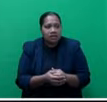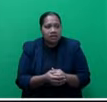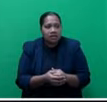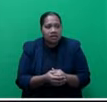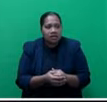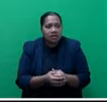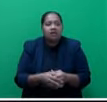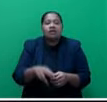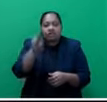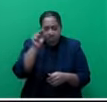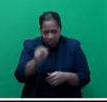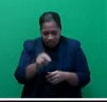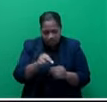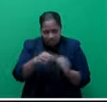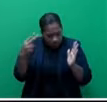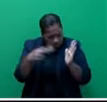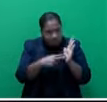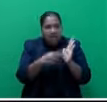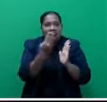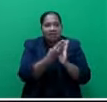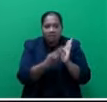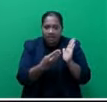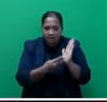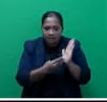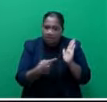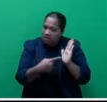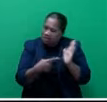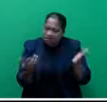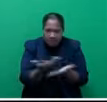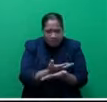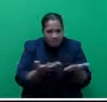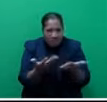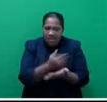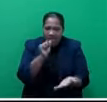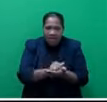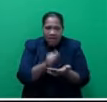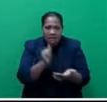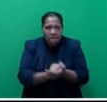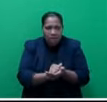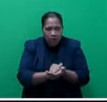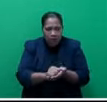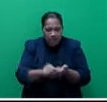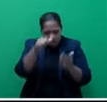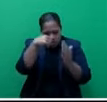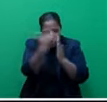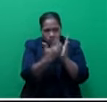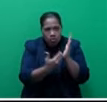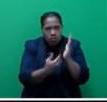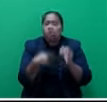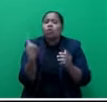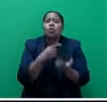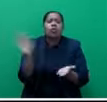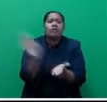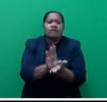You need to look at this bill carefully, take it back. It used to be discussed, it used to be threshed out. Who's going to fund it? Who's going to fund this